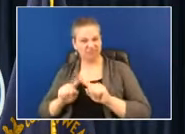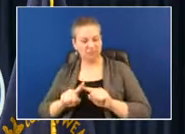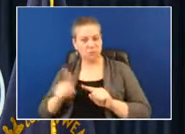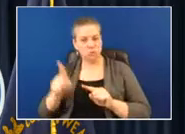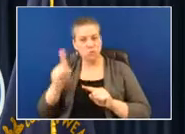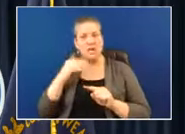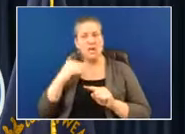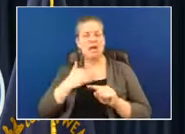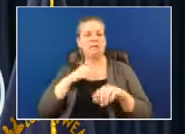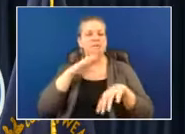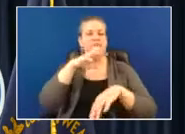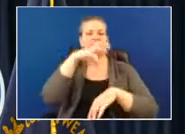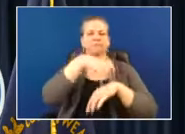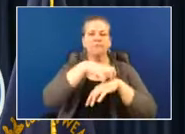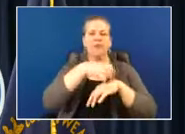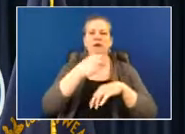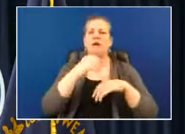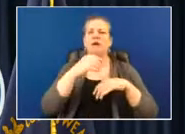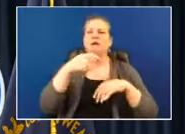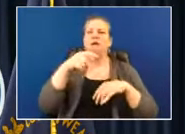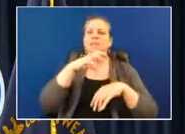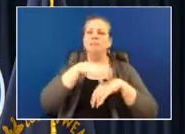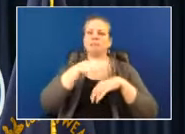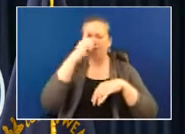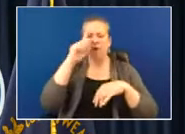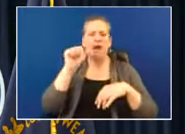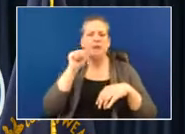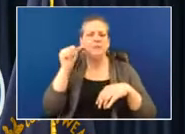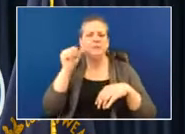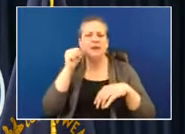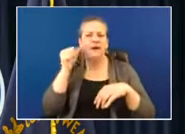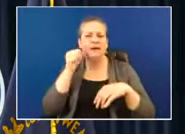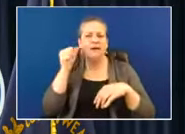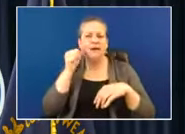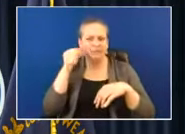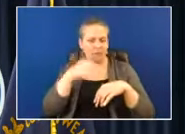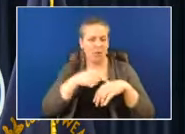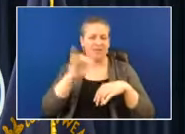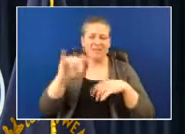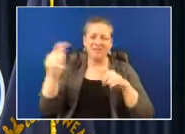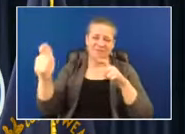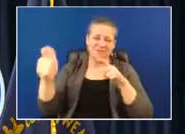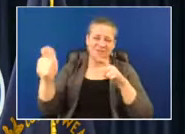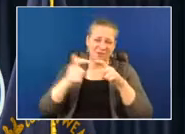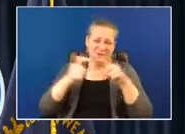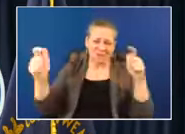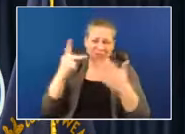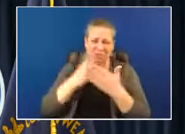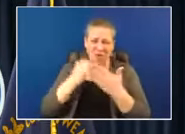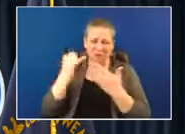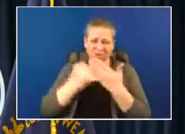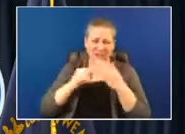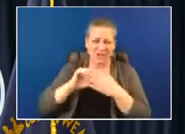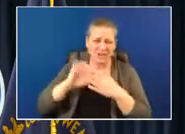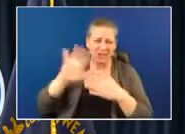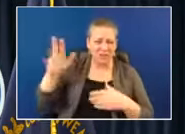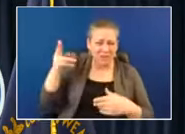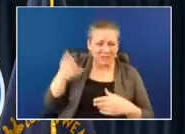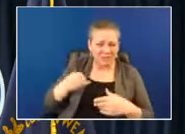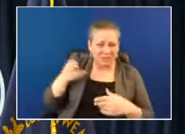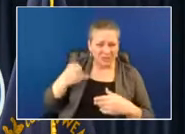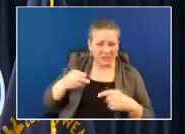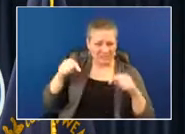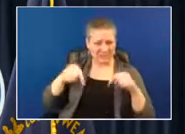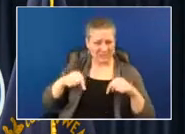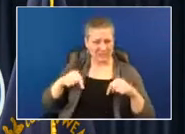is the largest project in Amazon's history. It's in Kentucky, as well as DHL, which I believe is its largest presence in the